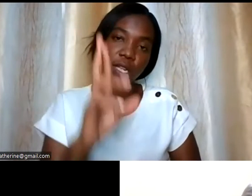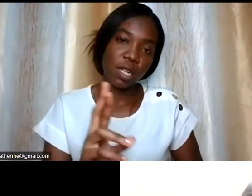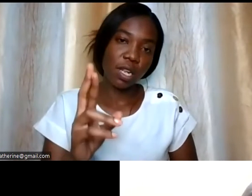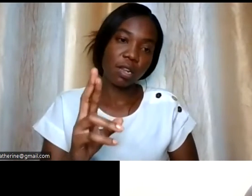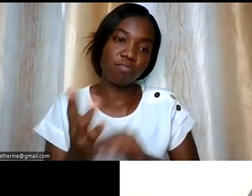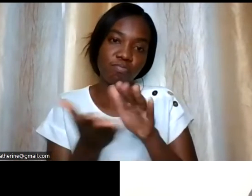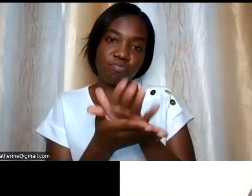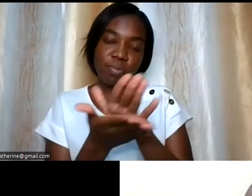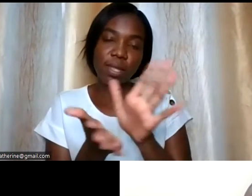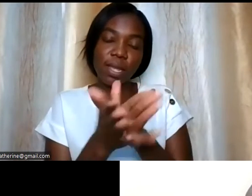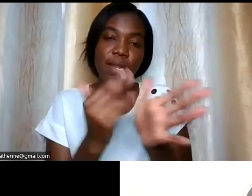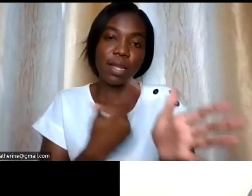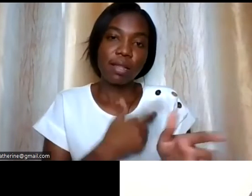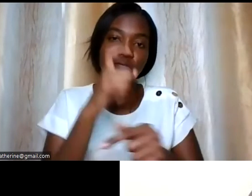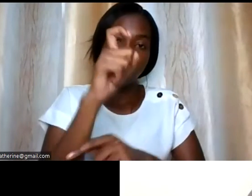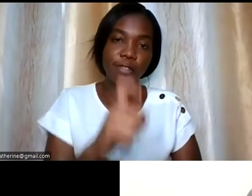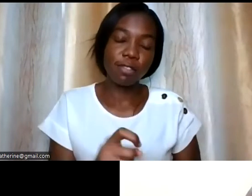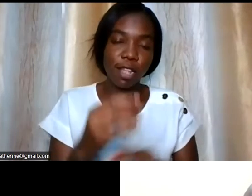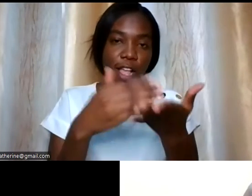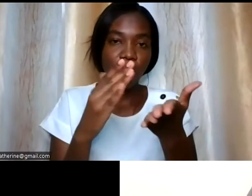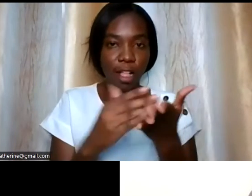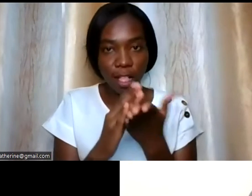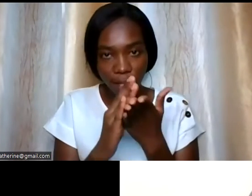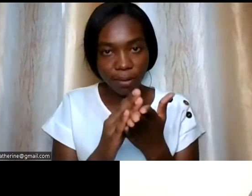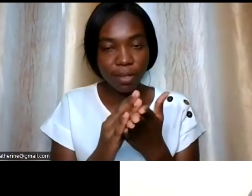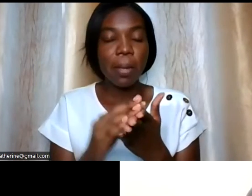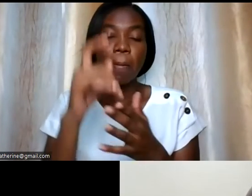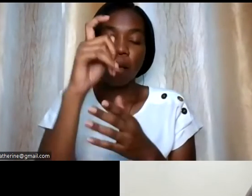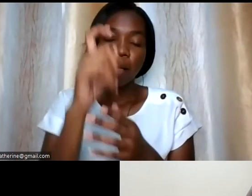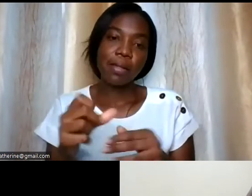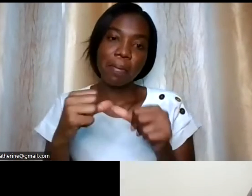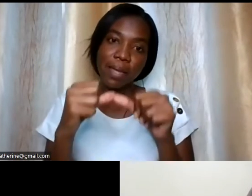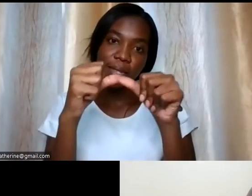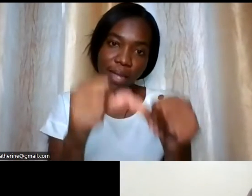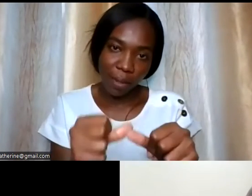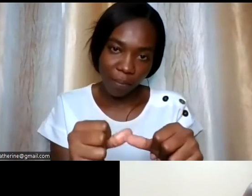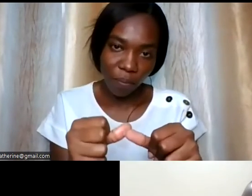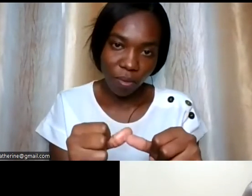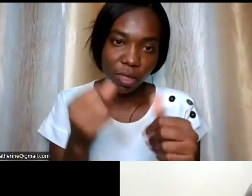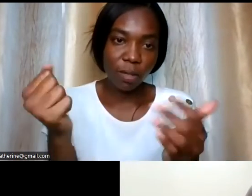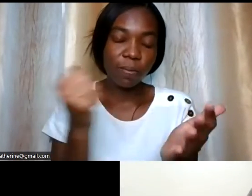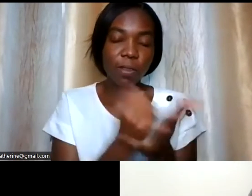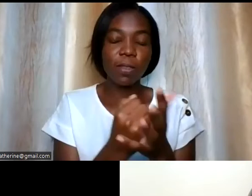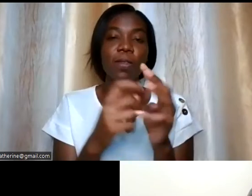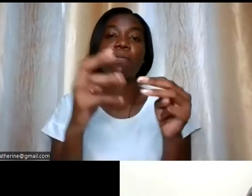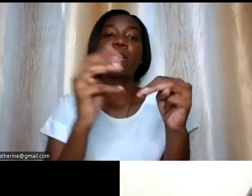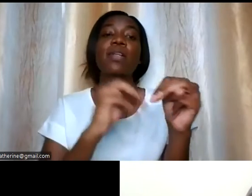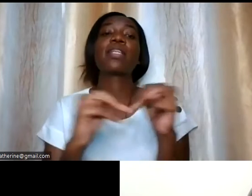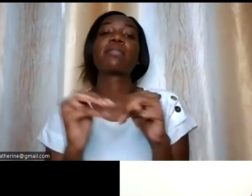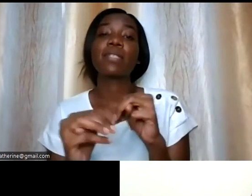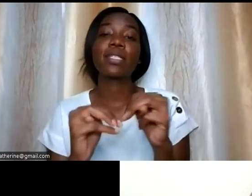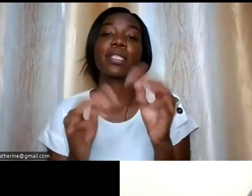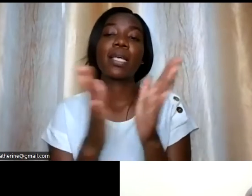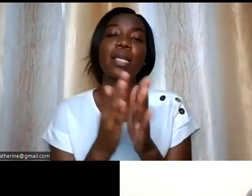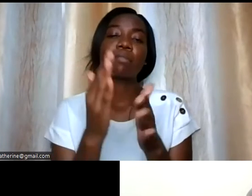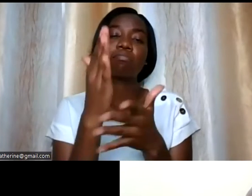hire. Besides hiring, you need to maintain employee management. Besides maintaining that, you also need